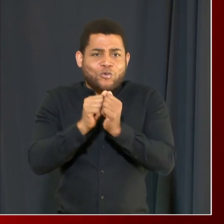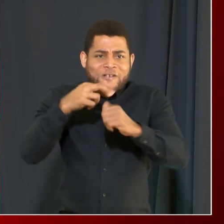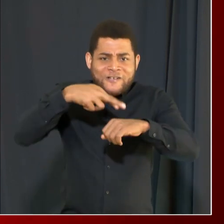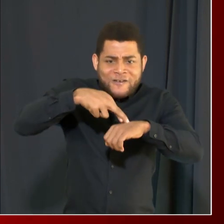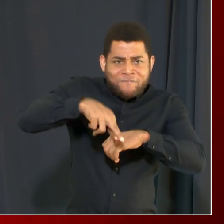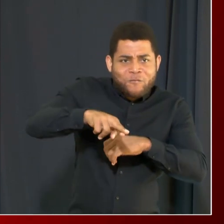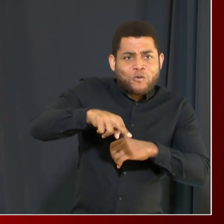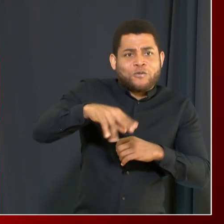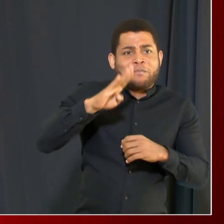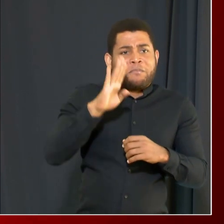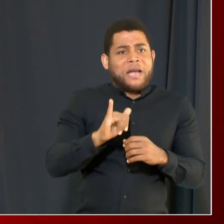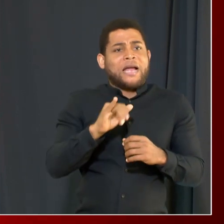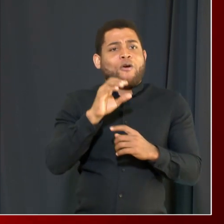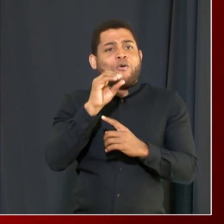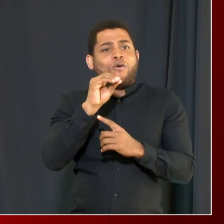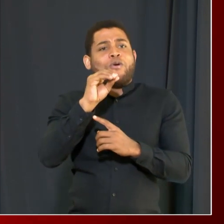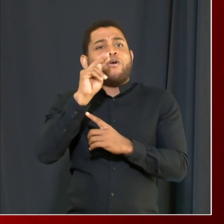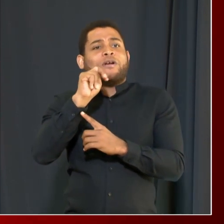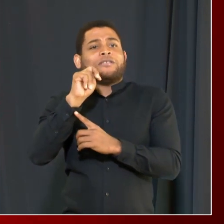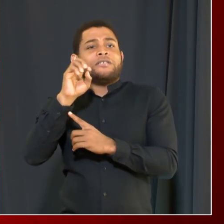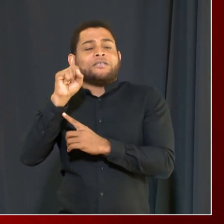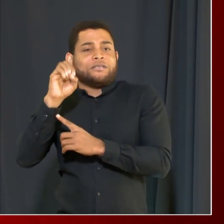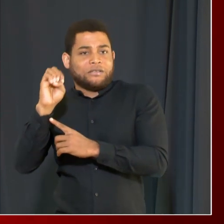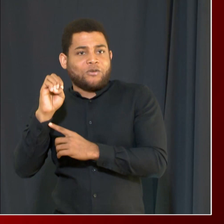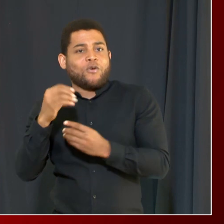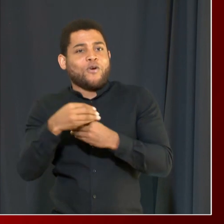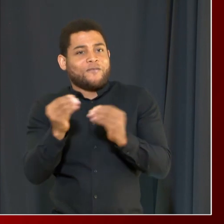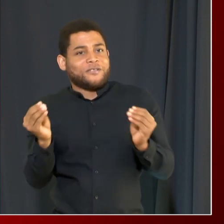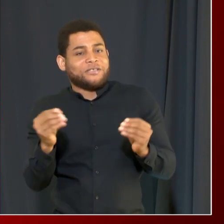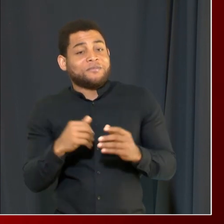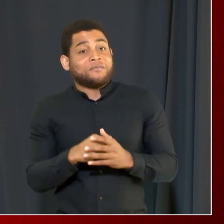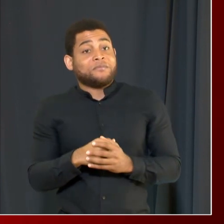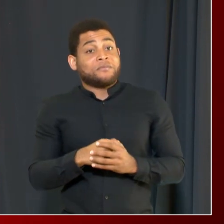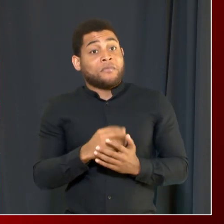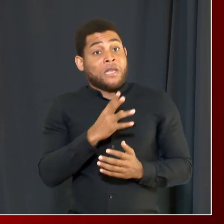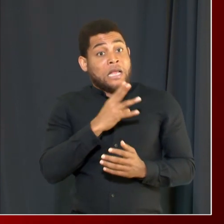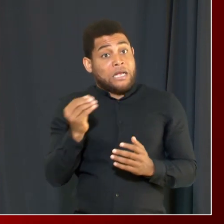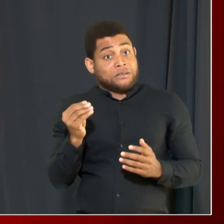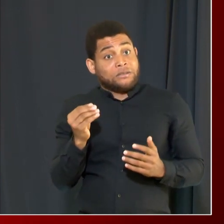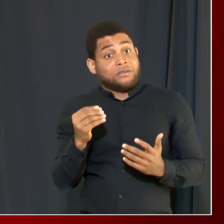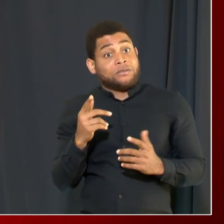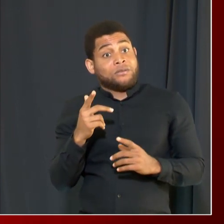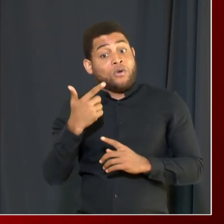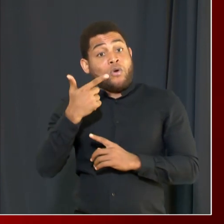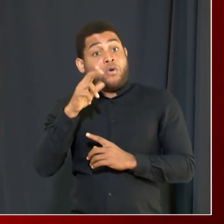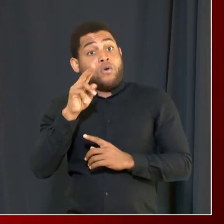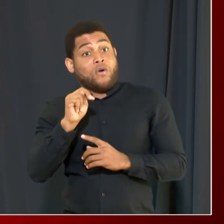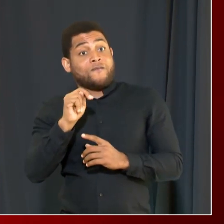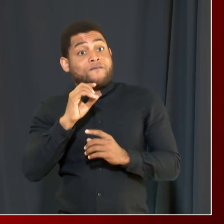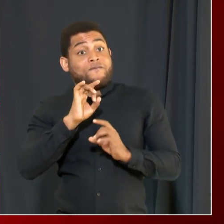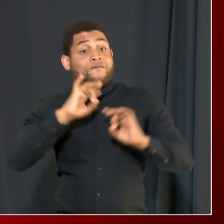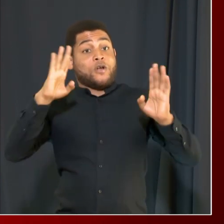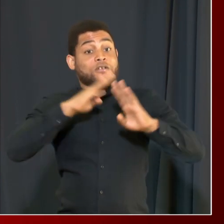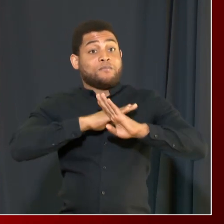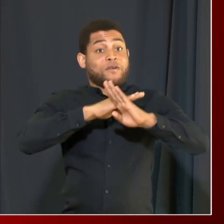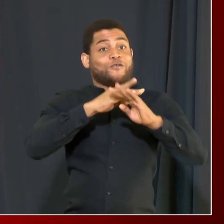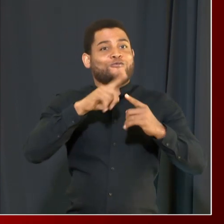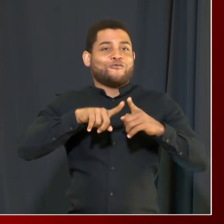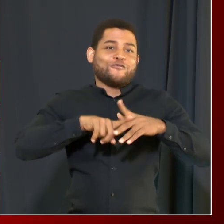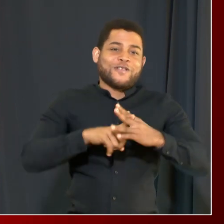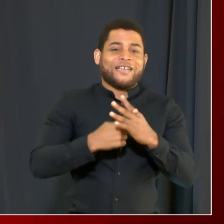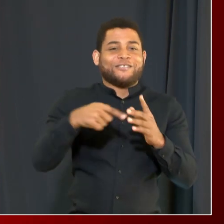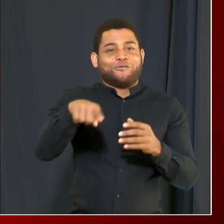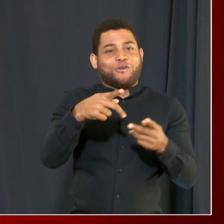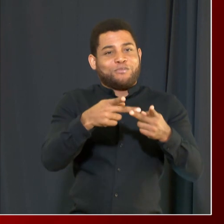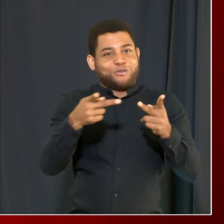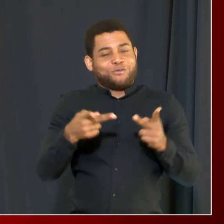the WON's office and the Office of Gun Violence Prevention to be able to start in October for DPW positions. There's an immediate effect of trying